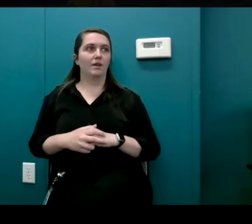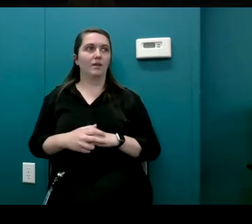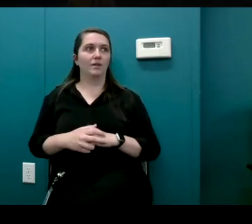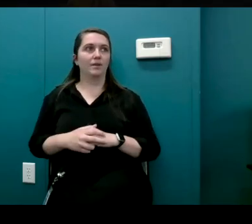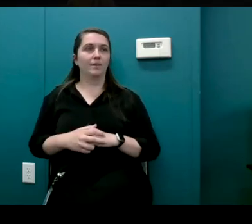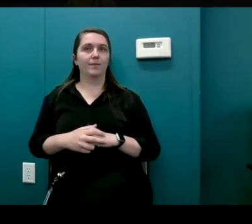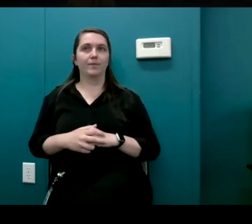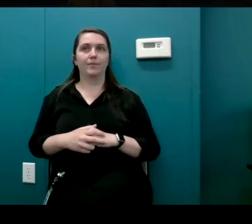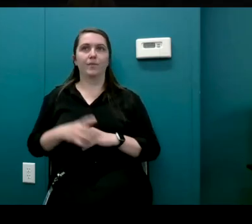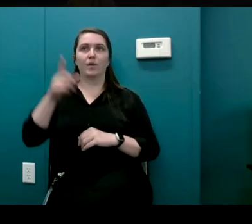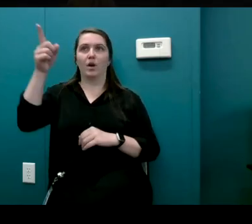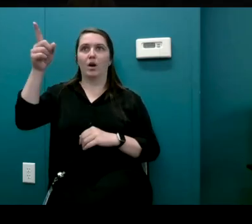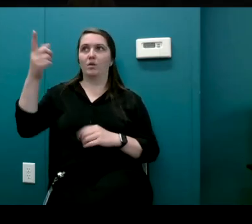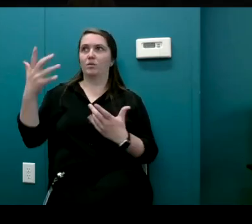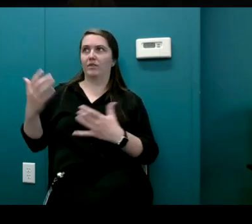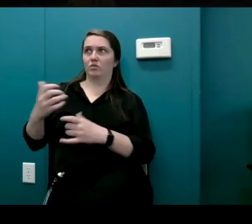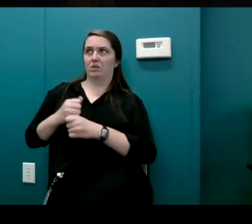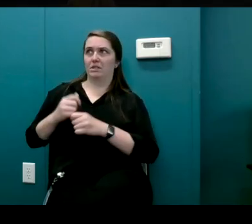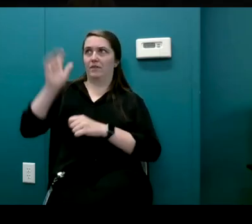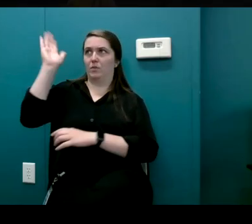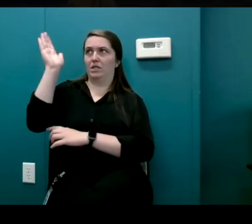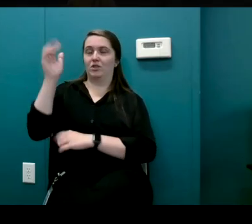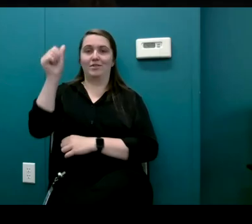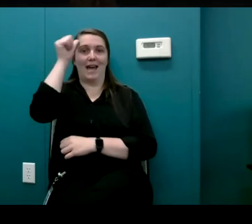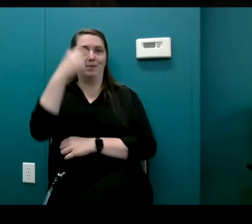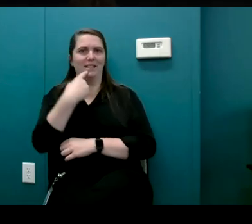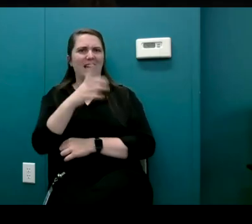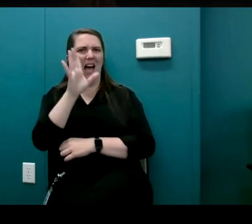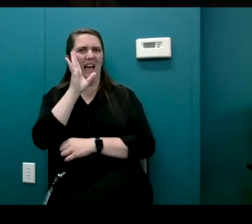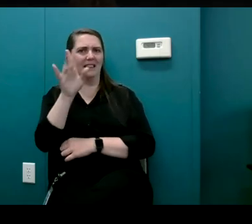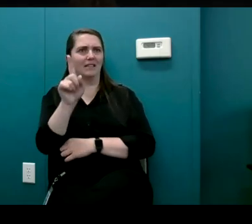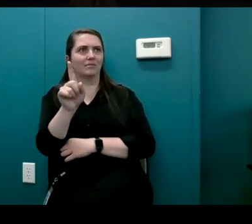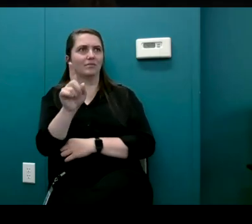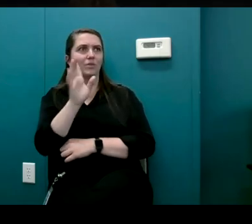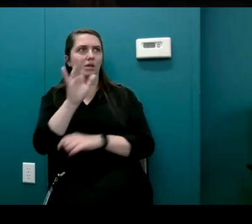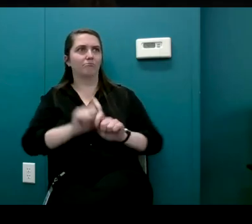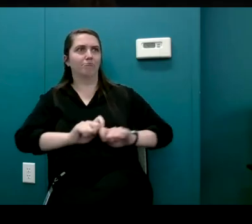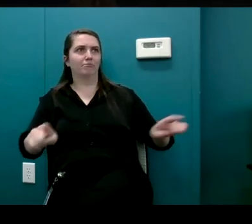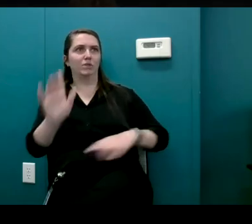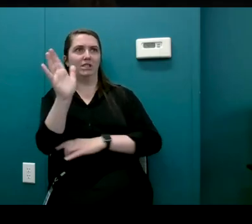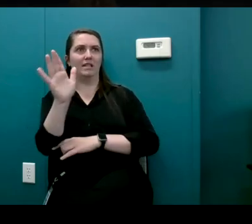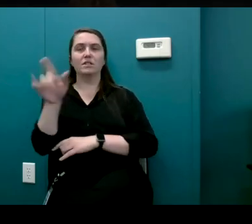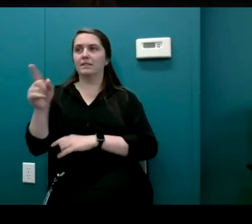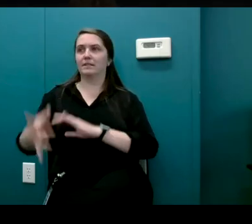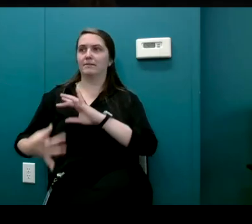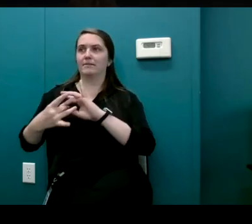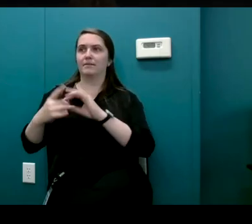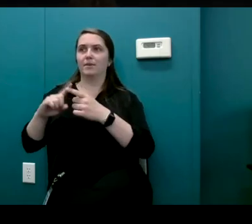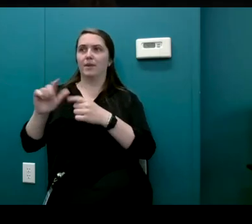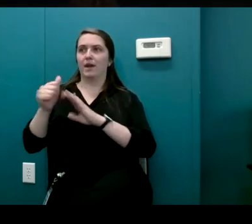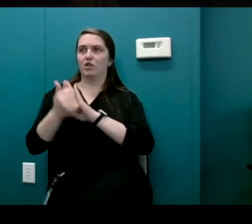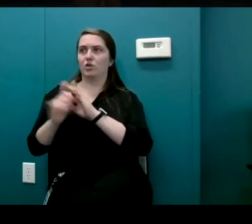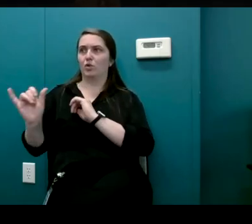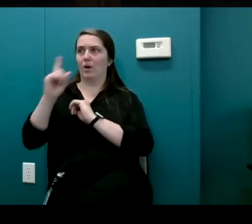So do we have it on the agenda? I should share out the presentations. I think we did, but let's do it again. Here we It's go. on the agenda too. To this